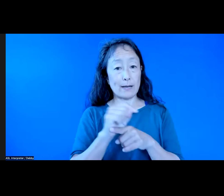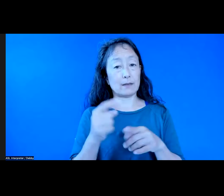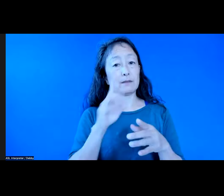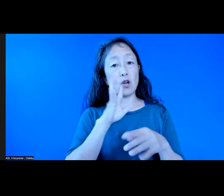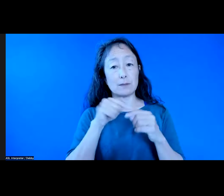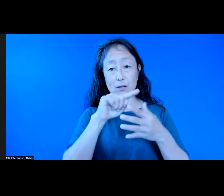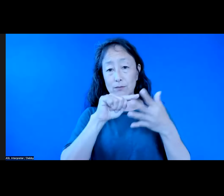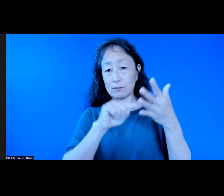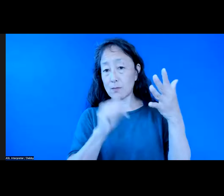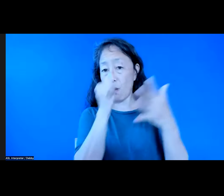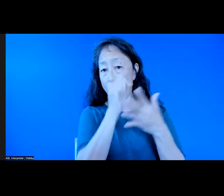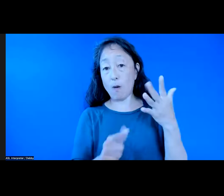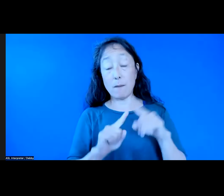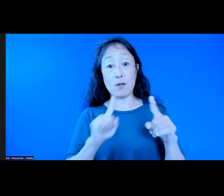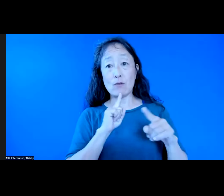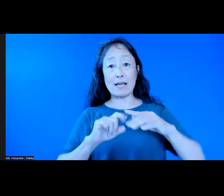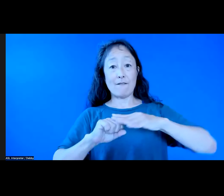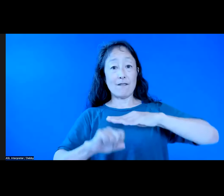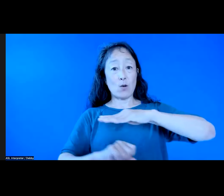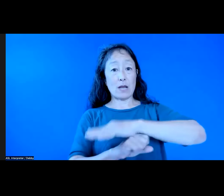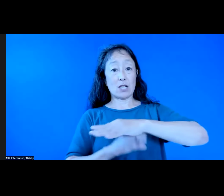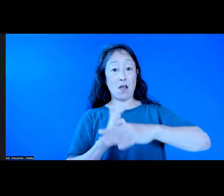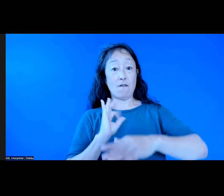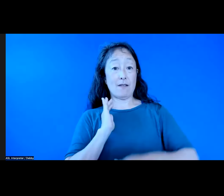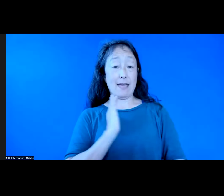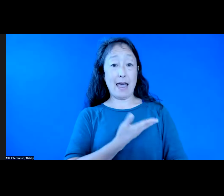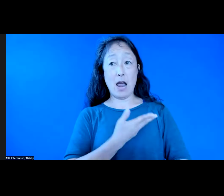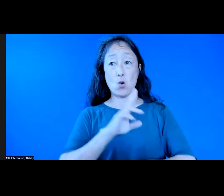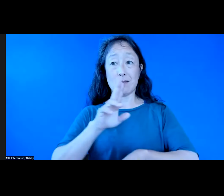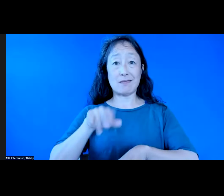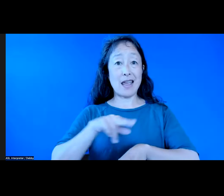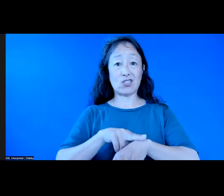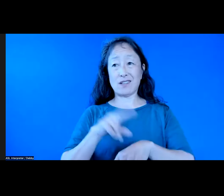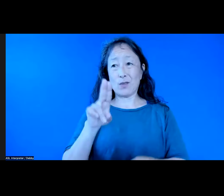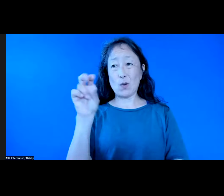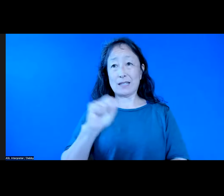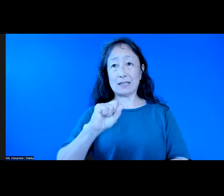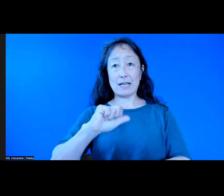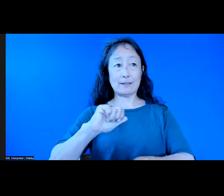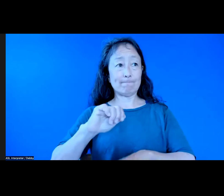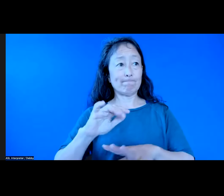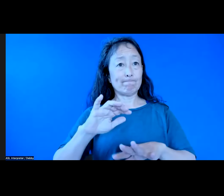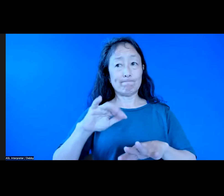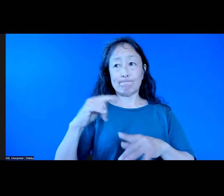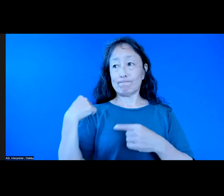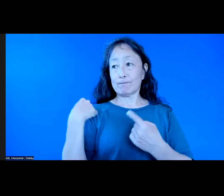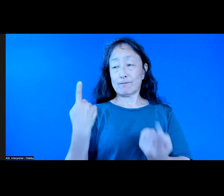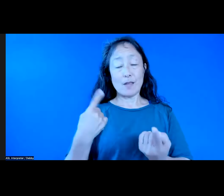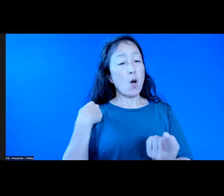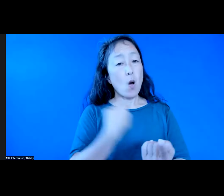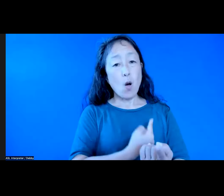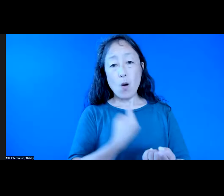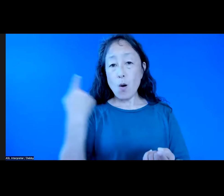our nation's thriving since 1491 is always about the children. So I guess